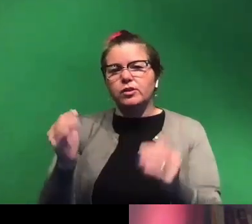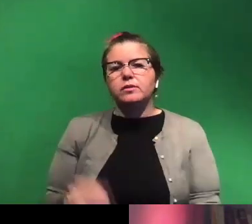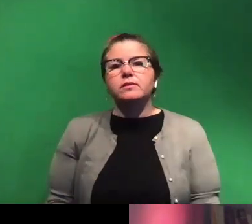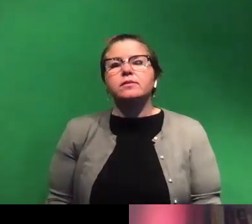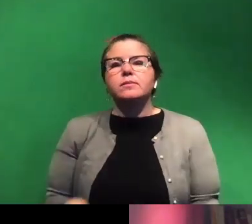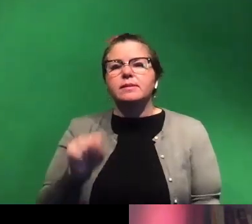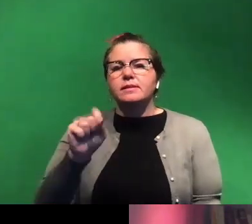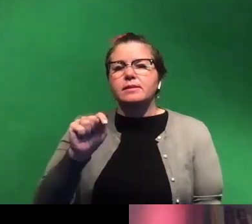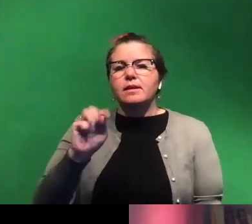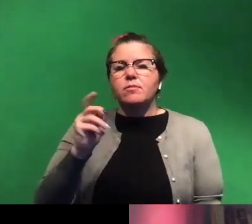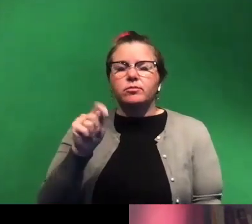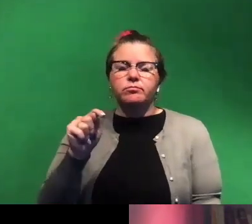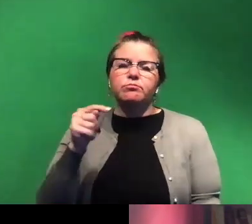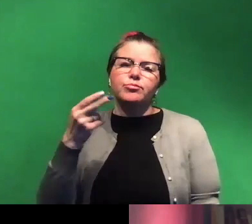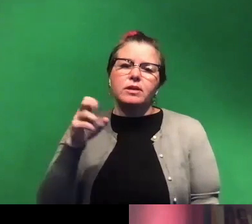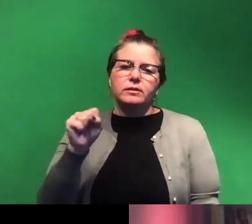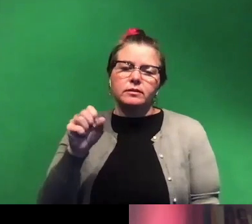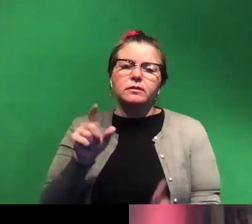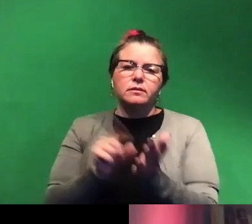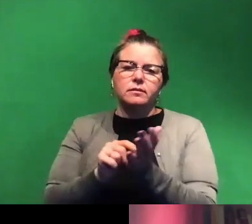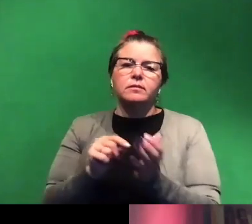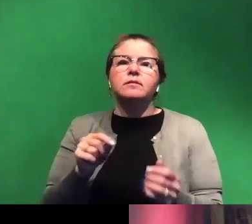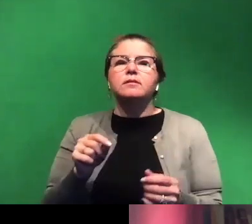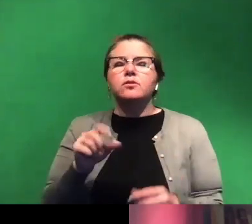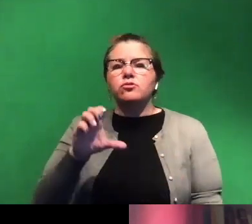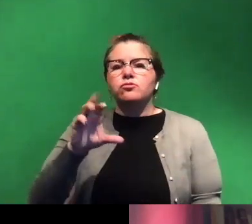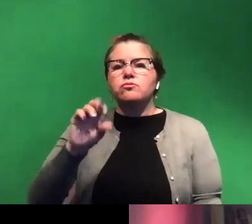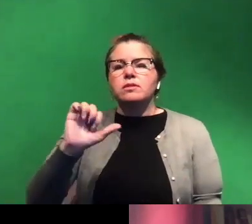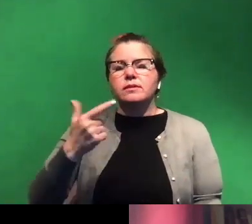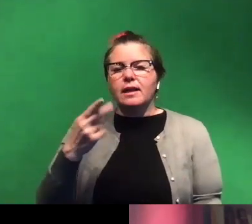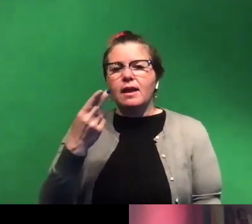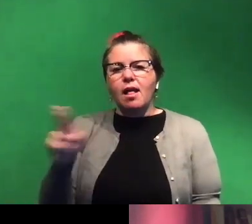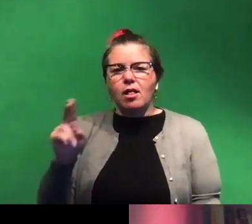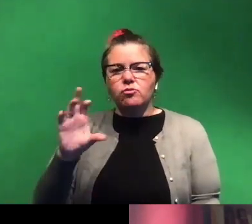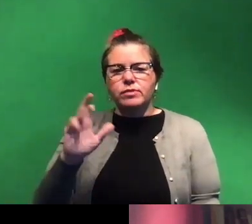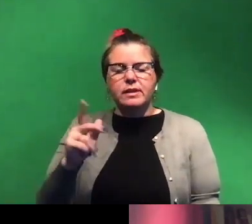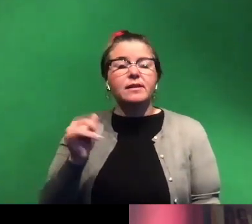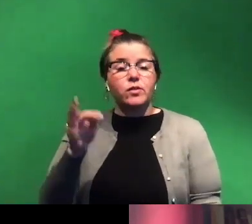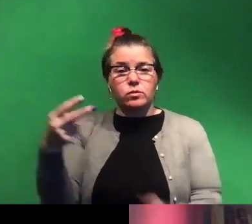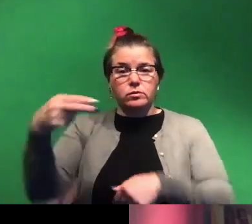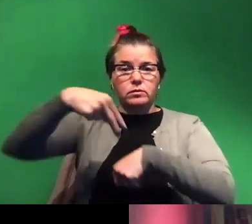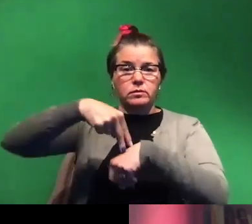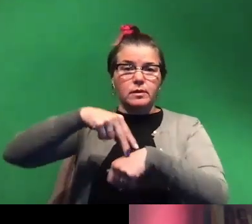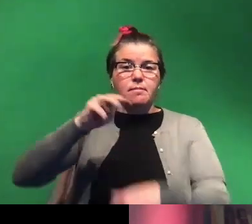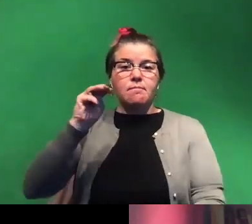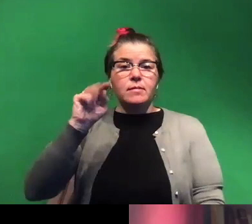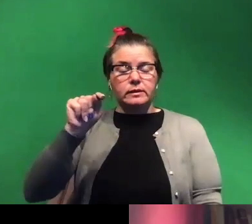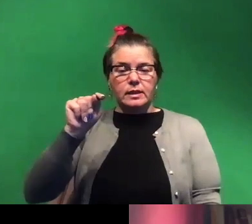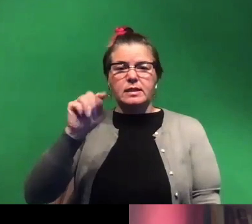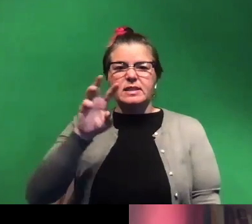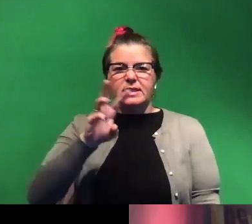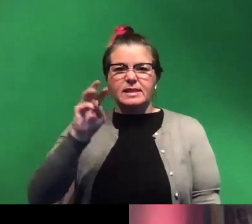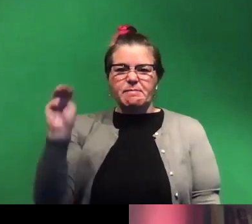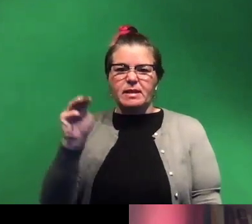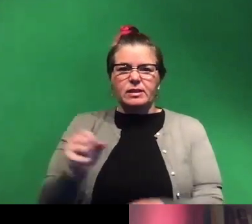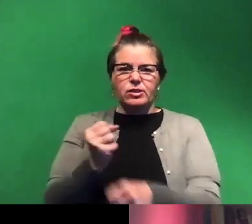right now. The tentative title is Crossing Hell Creek, but it's all about if you were to stand in Montana 66 million years ago when